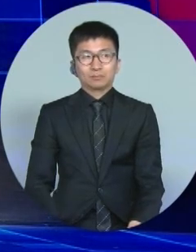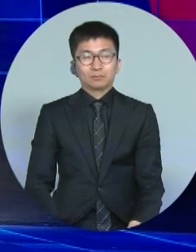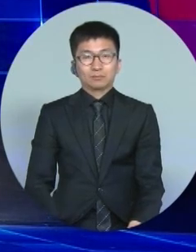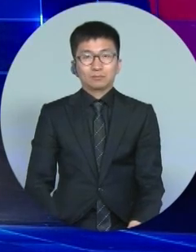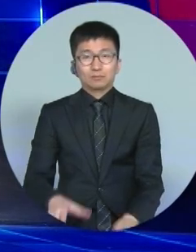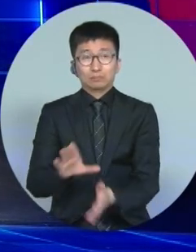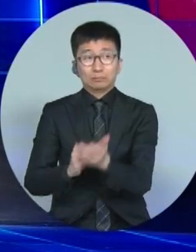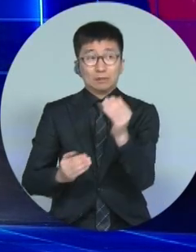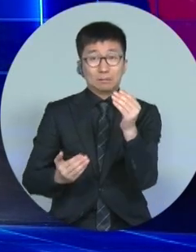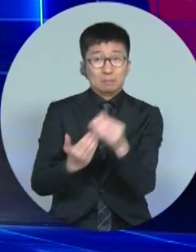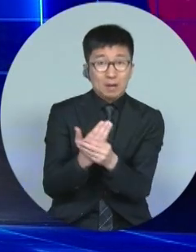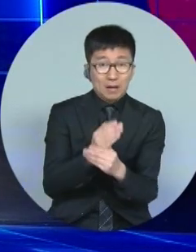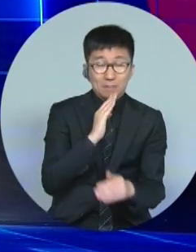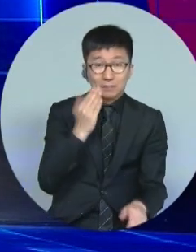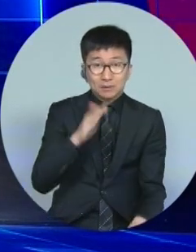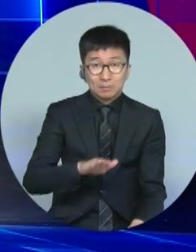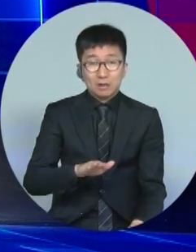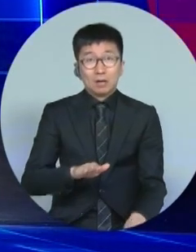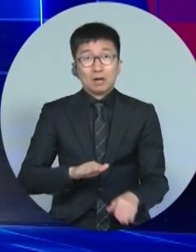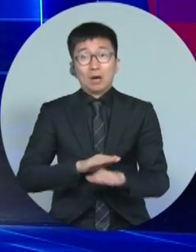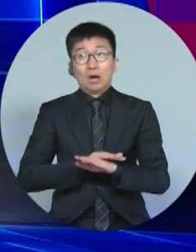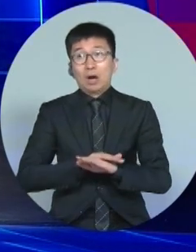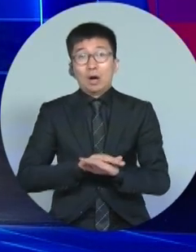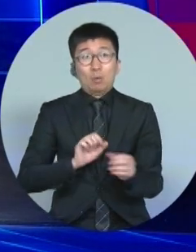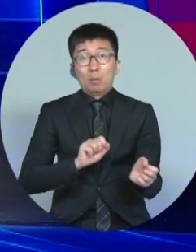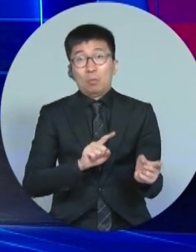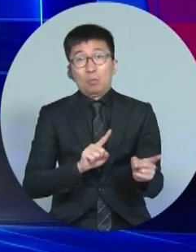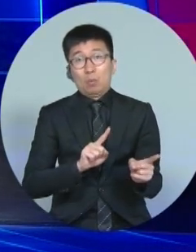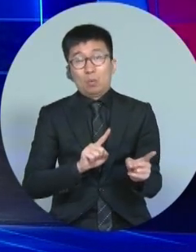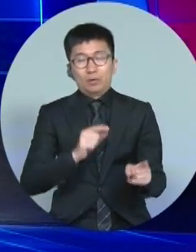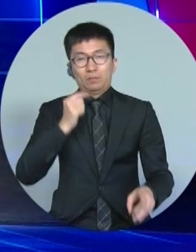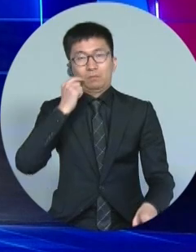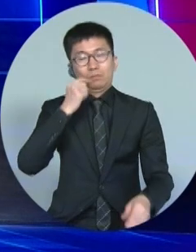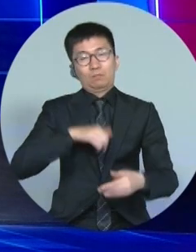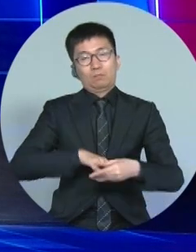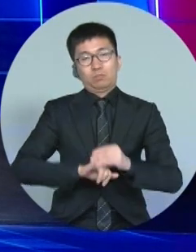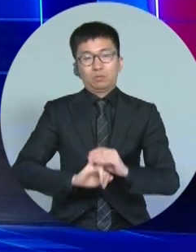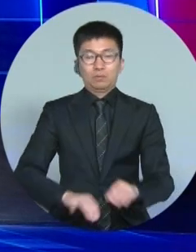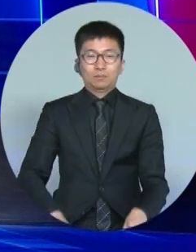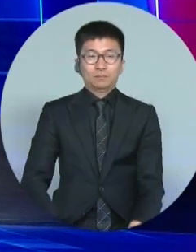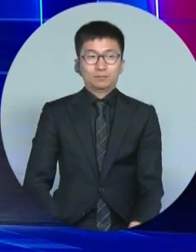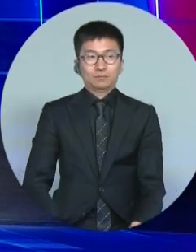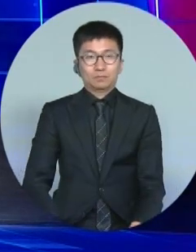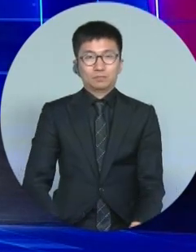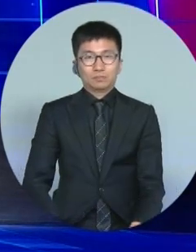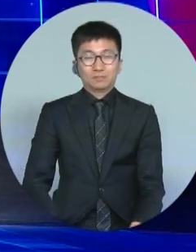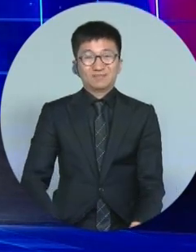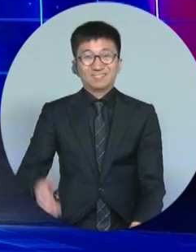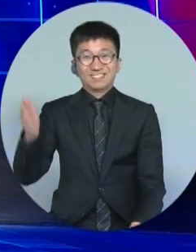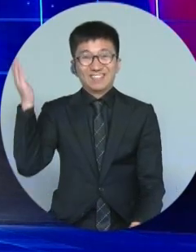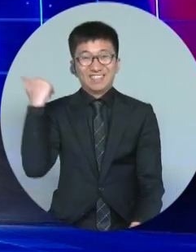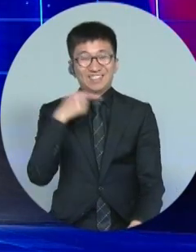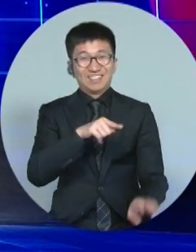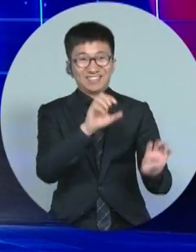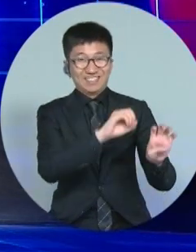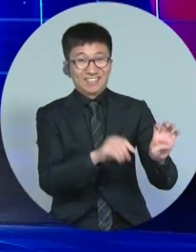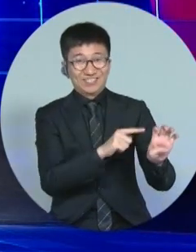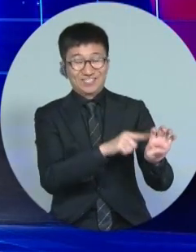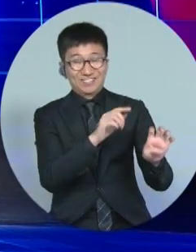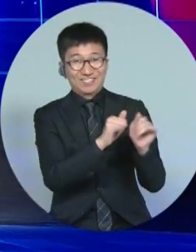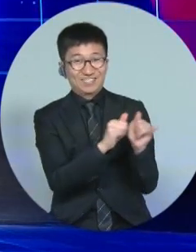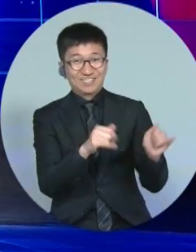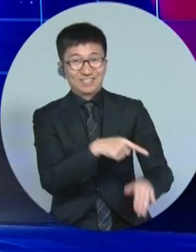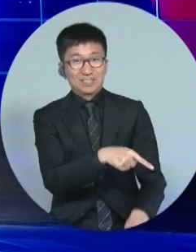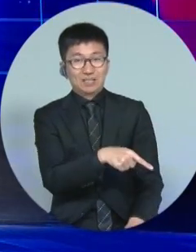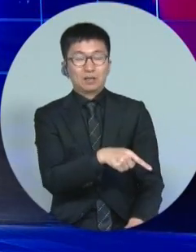And fundamentally, if you're in the precariat, you feel fragile. You feel you've lost the